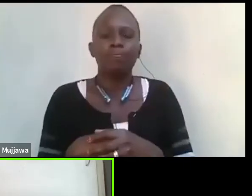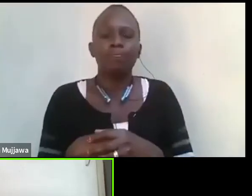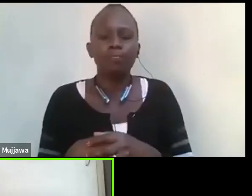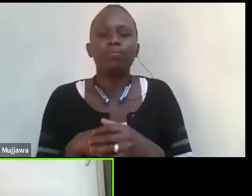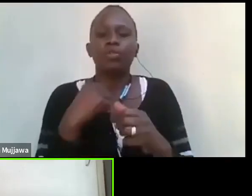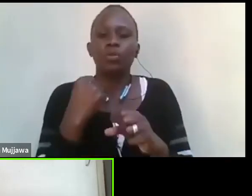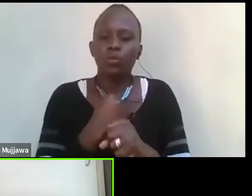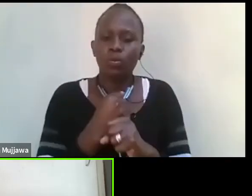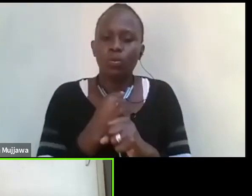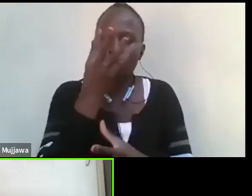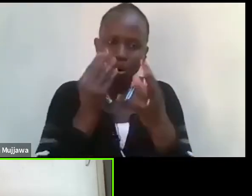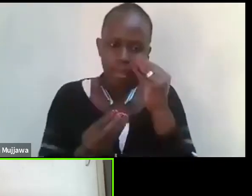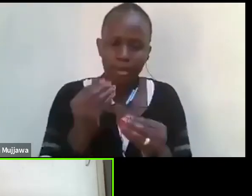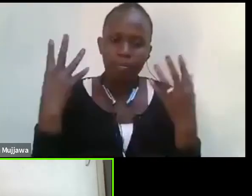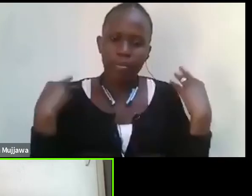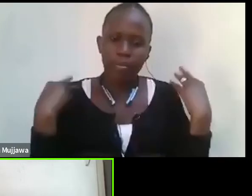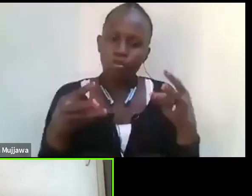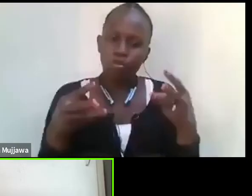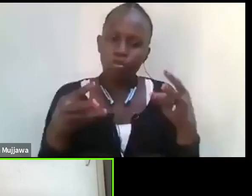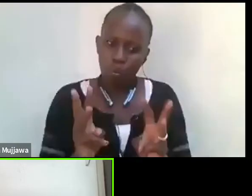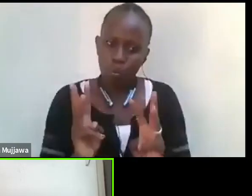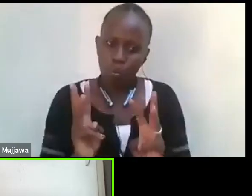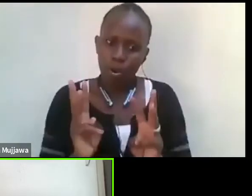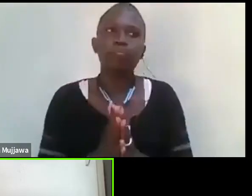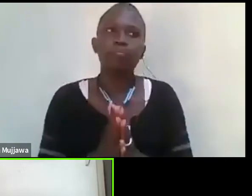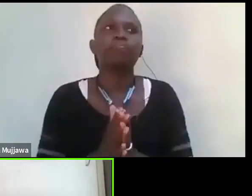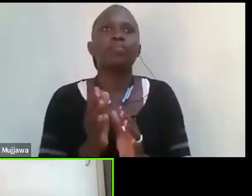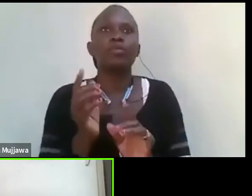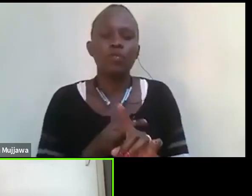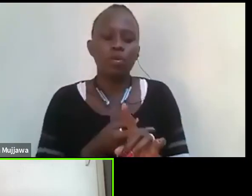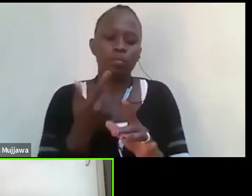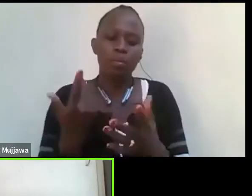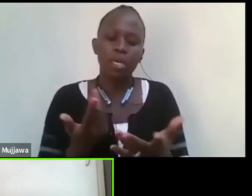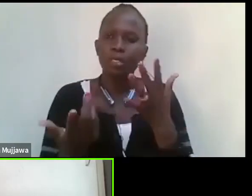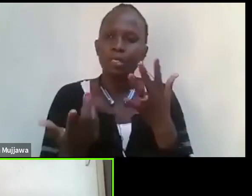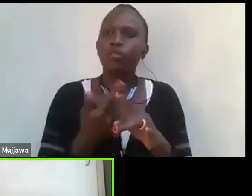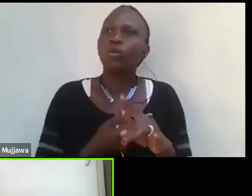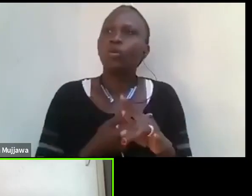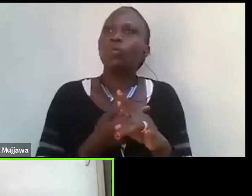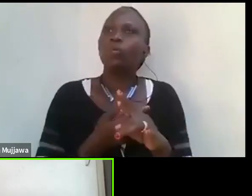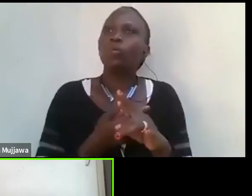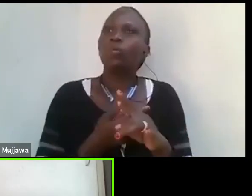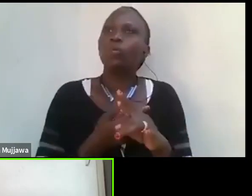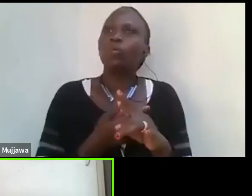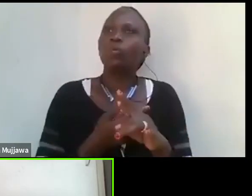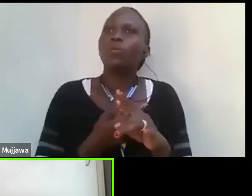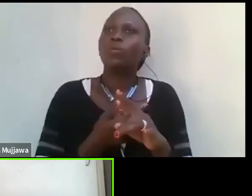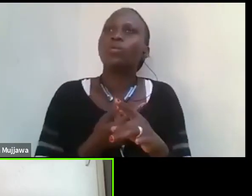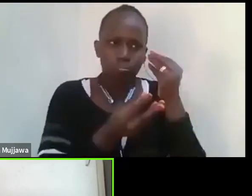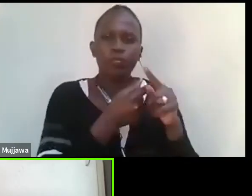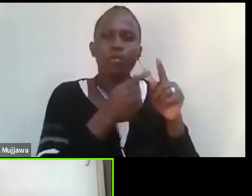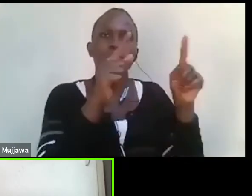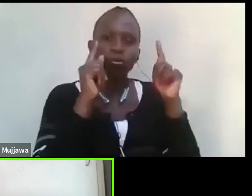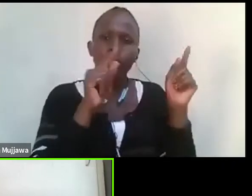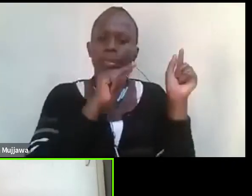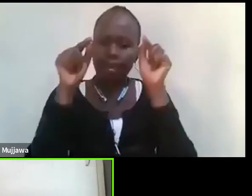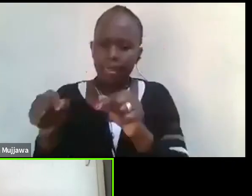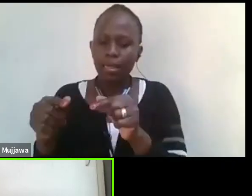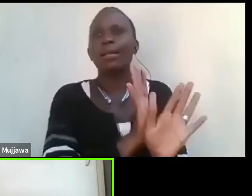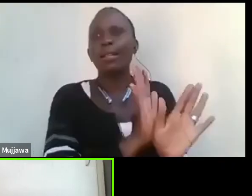practically from the theories that they have come from institutions. All these were put on a hold, which is something that is